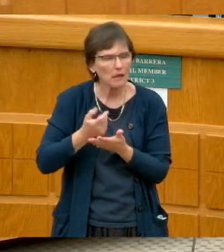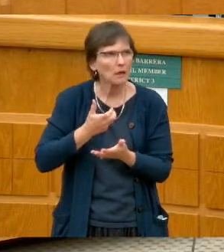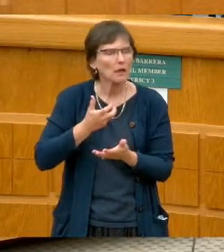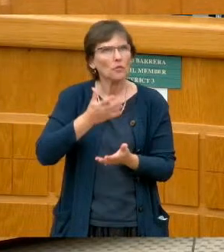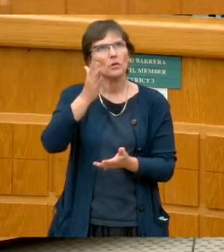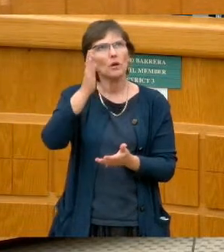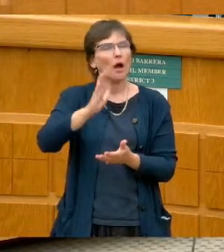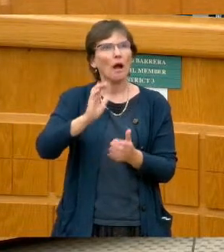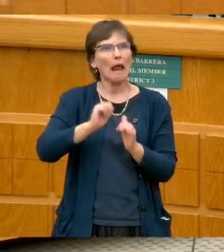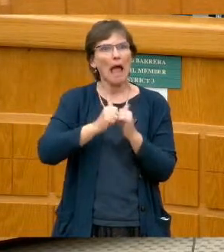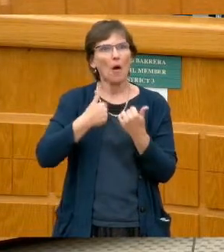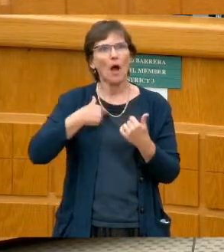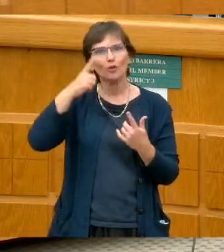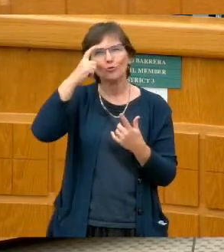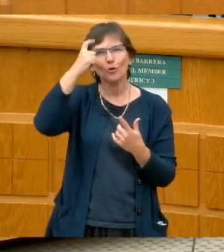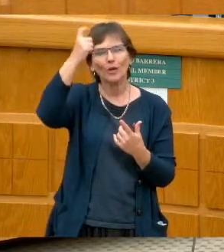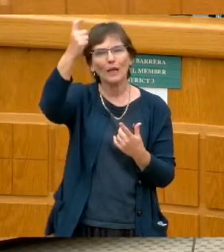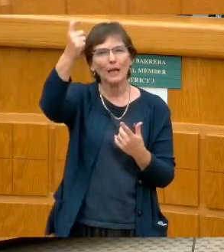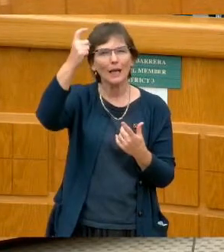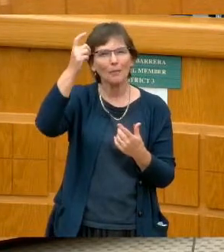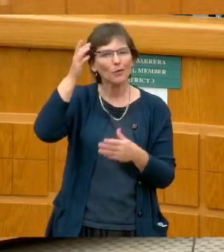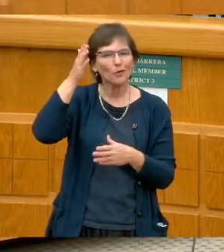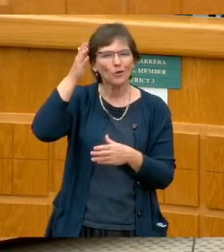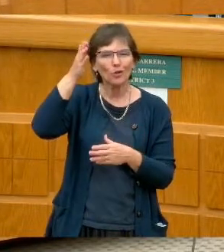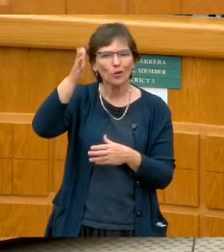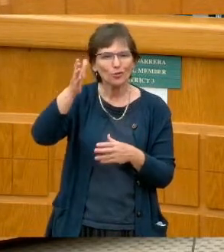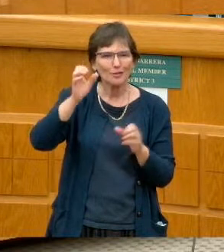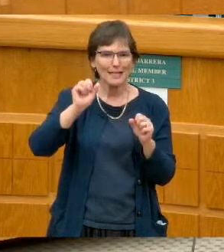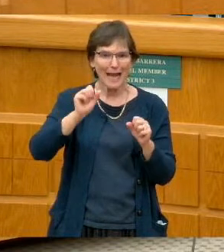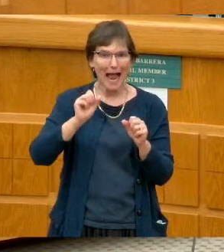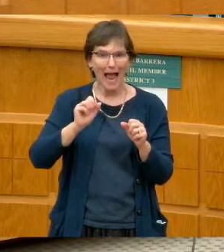treatment. God, how I dream of the